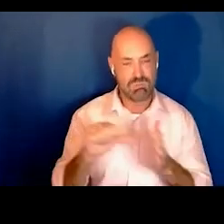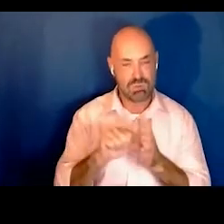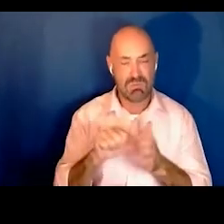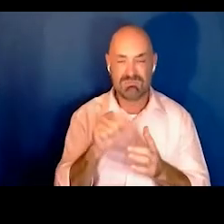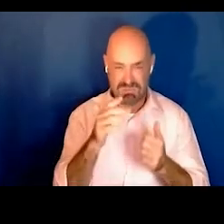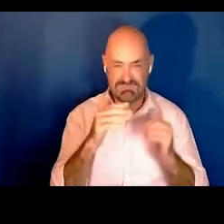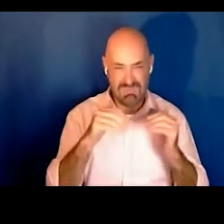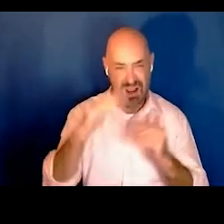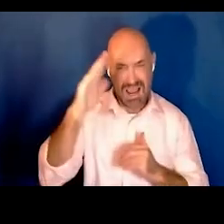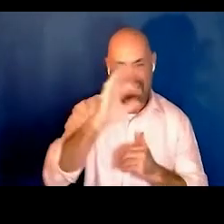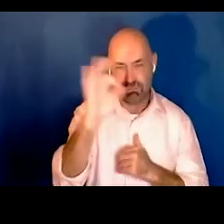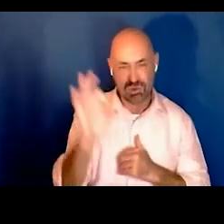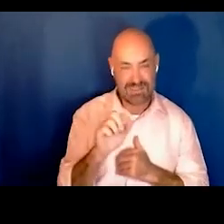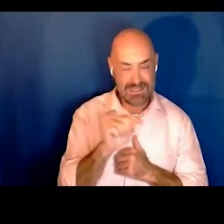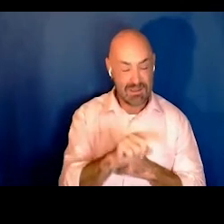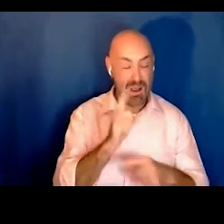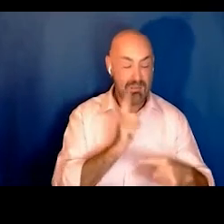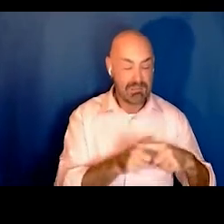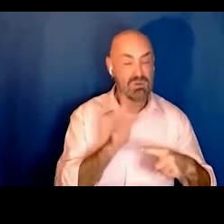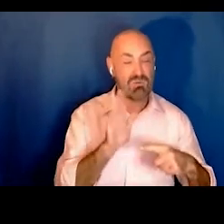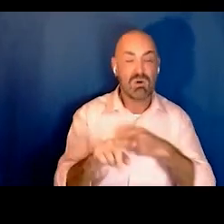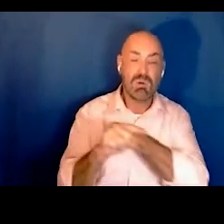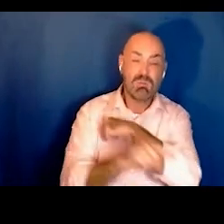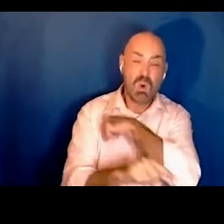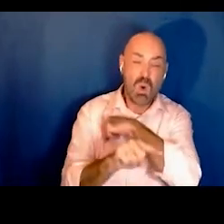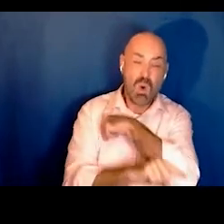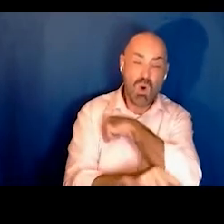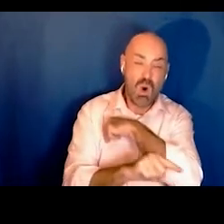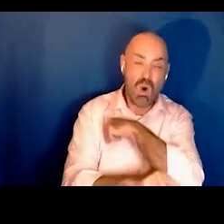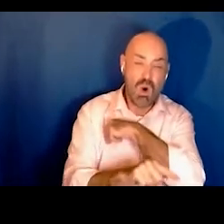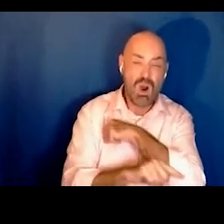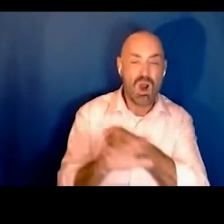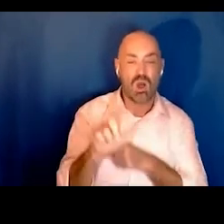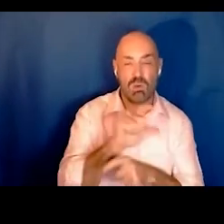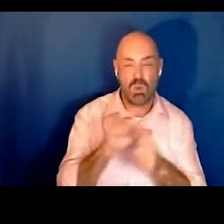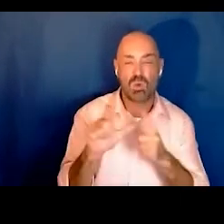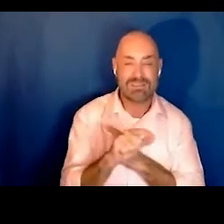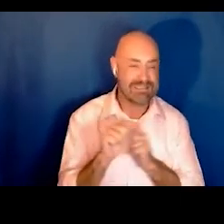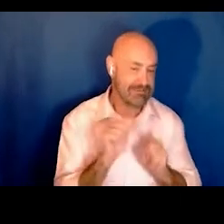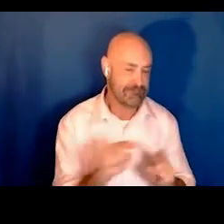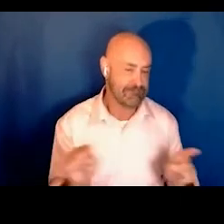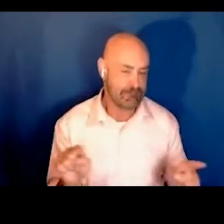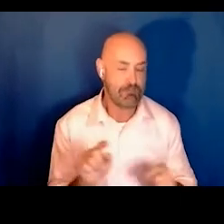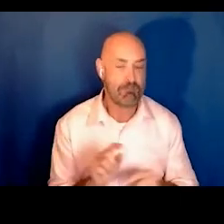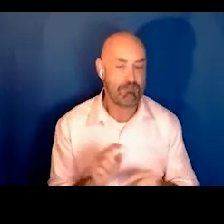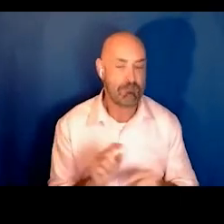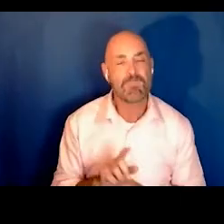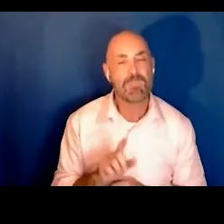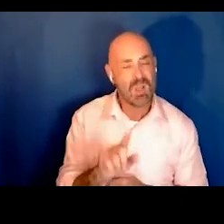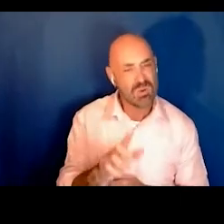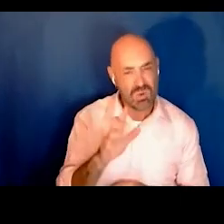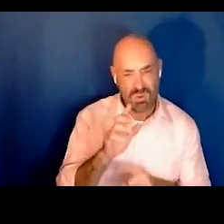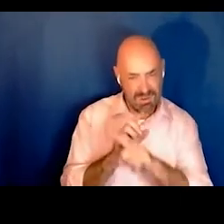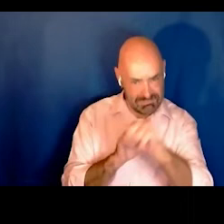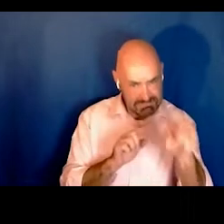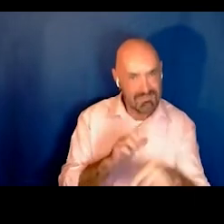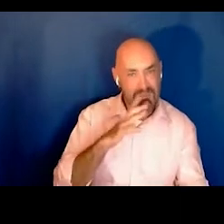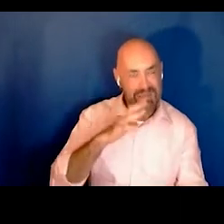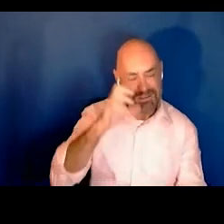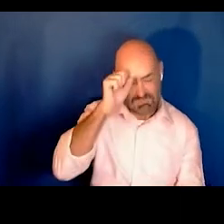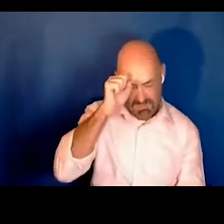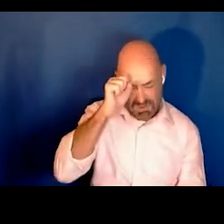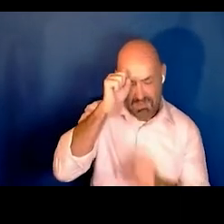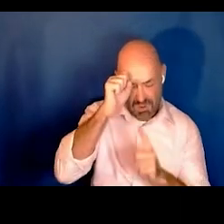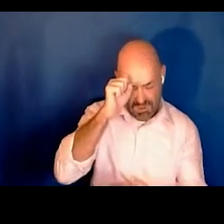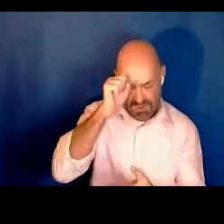more likely to be from a poorer community. So I want you to all hold this perspective in your work, that